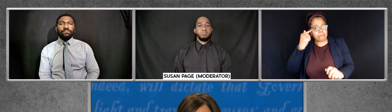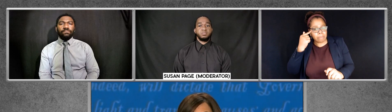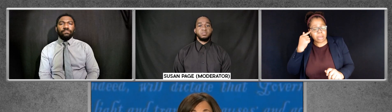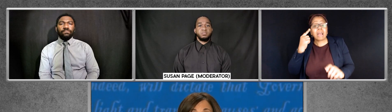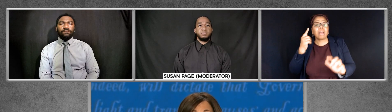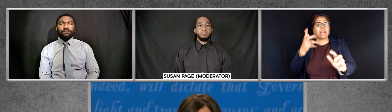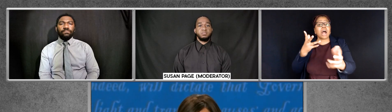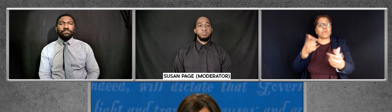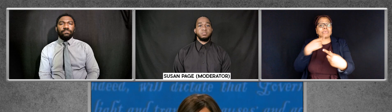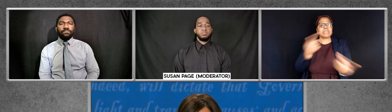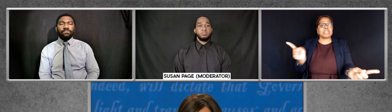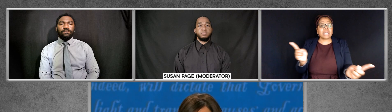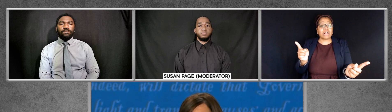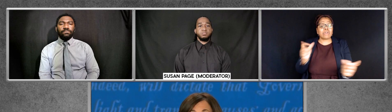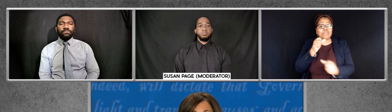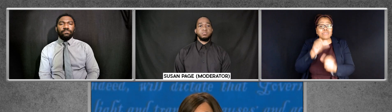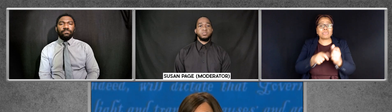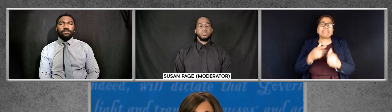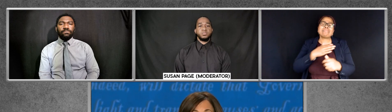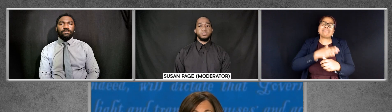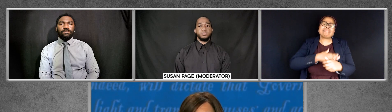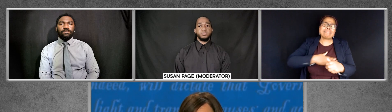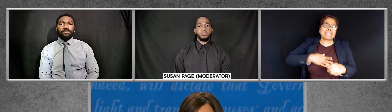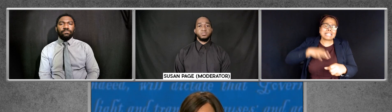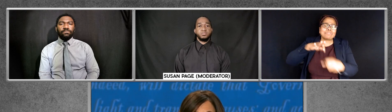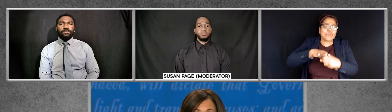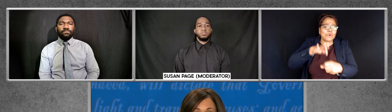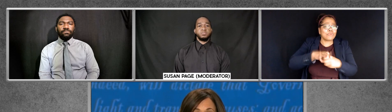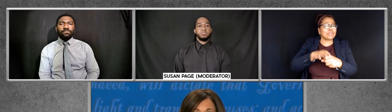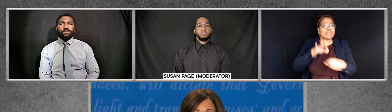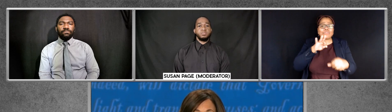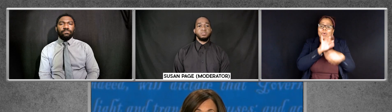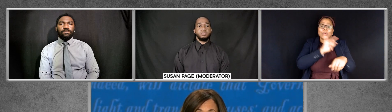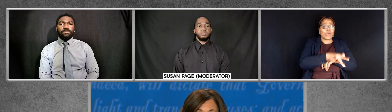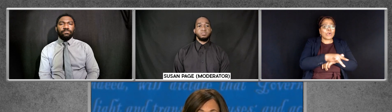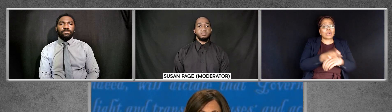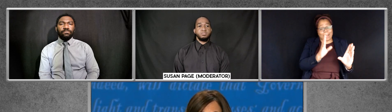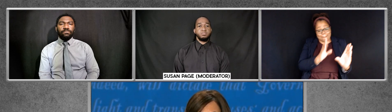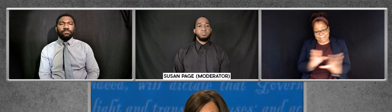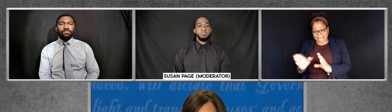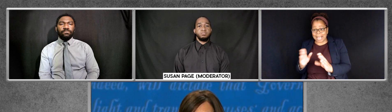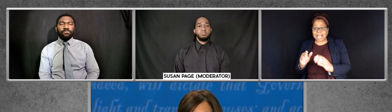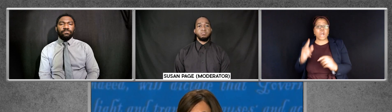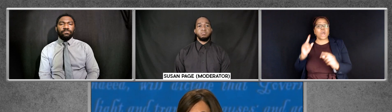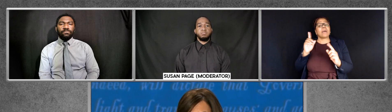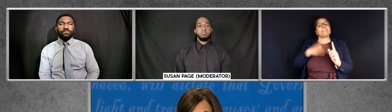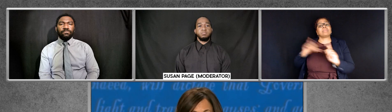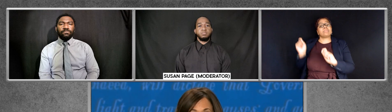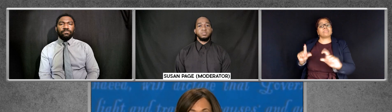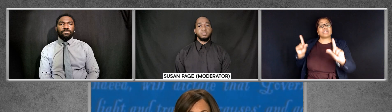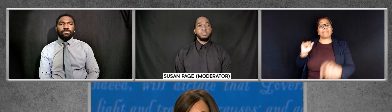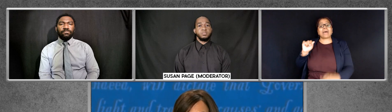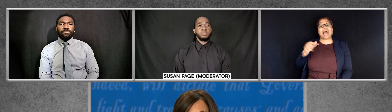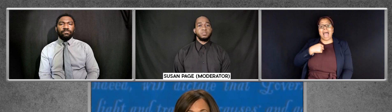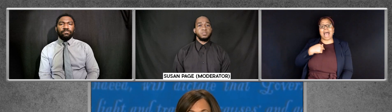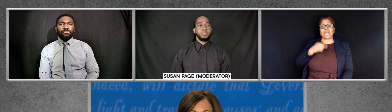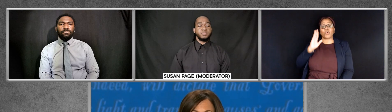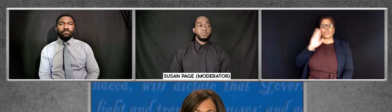everybody. Vote. Please vote. Vote early. Come up with a plan to vote. Go to iwillvote.com. You can also go